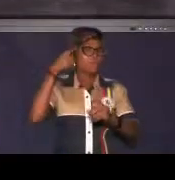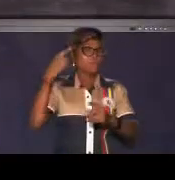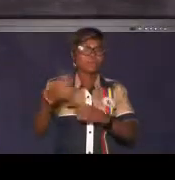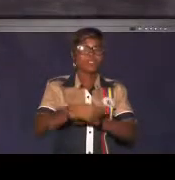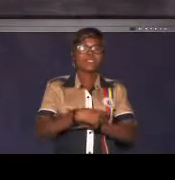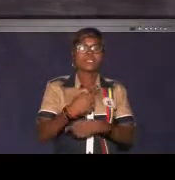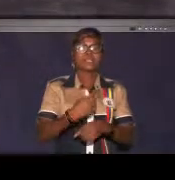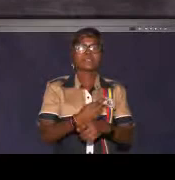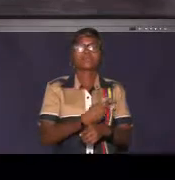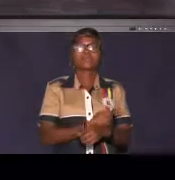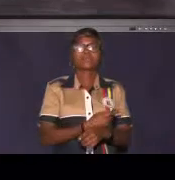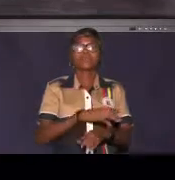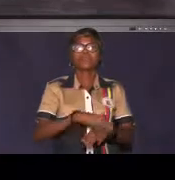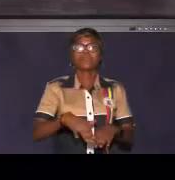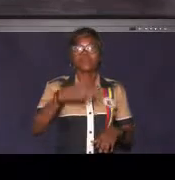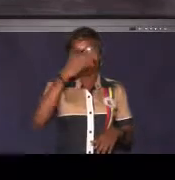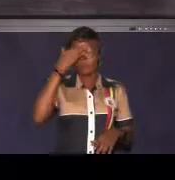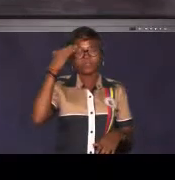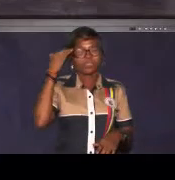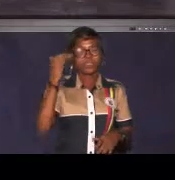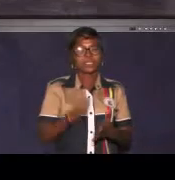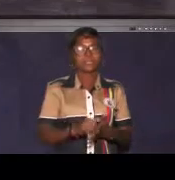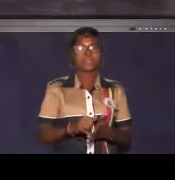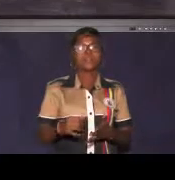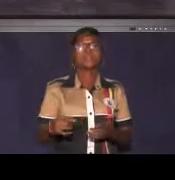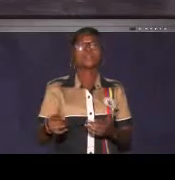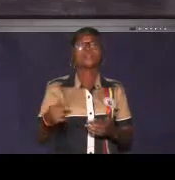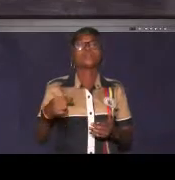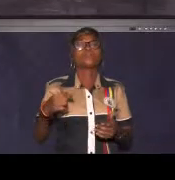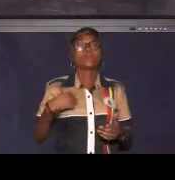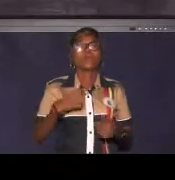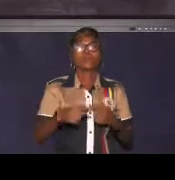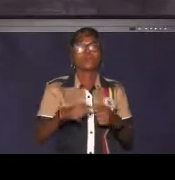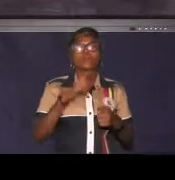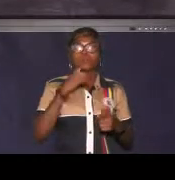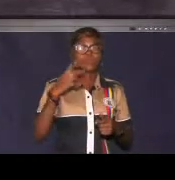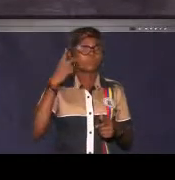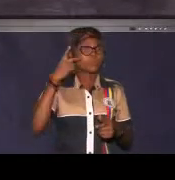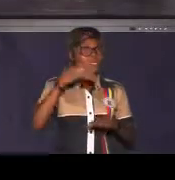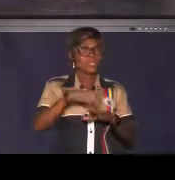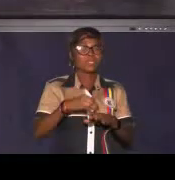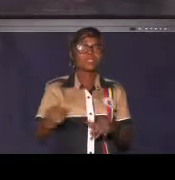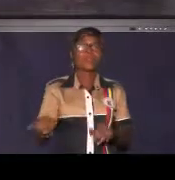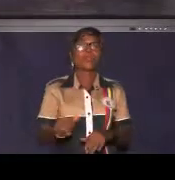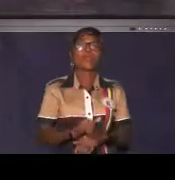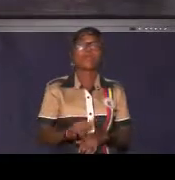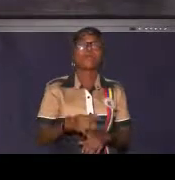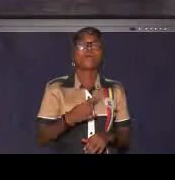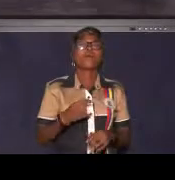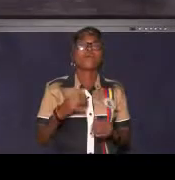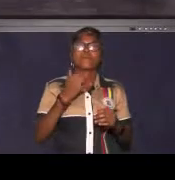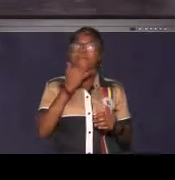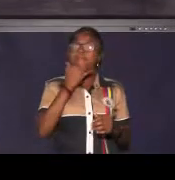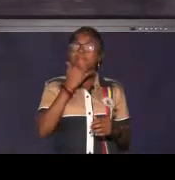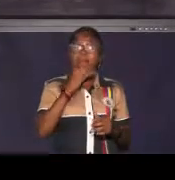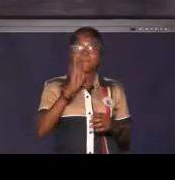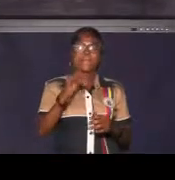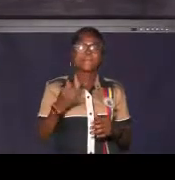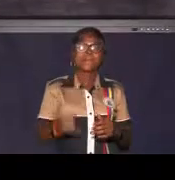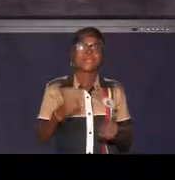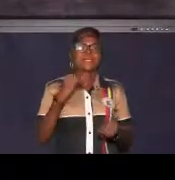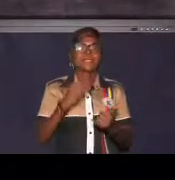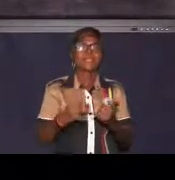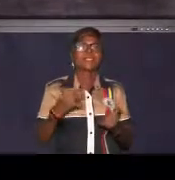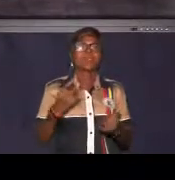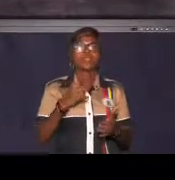to the learning objective for today's lesson. Don't forget I said today we'll be looking at common mistakes in English. By the